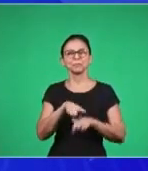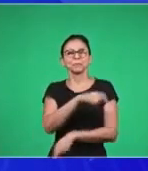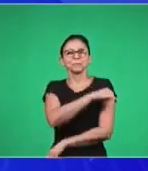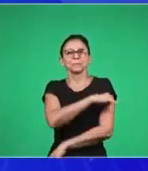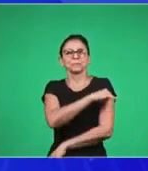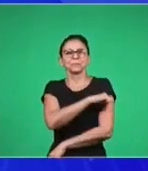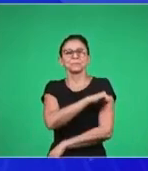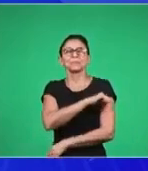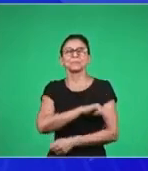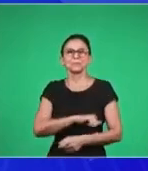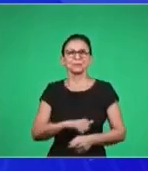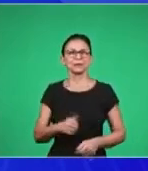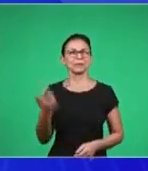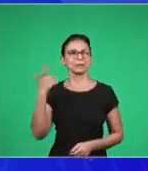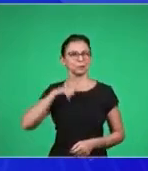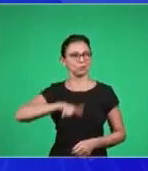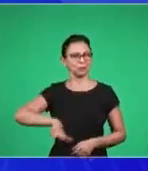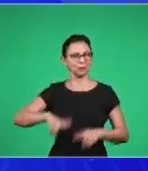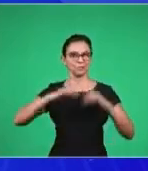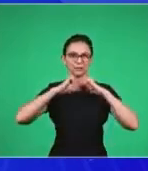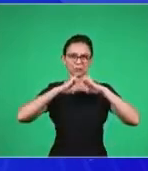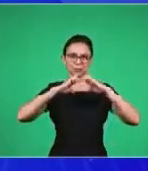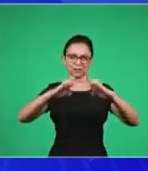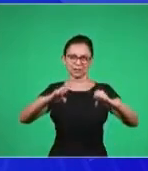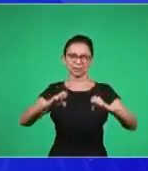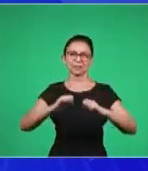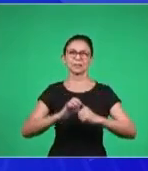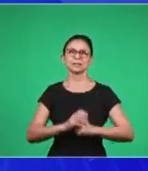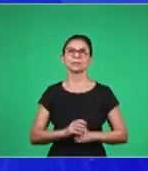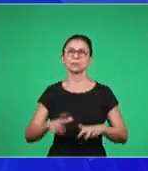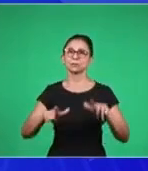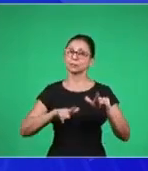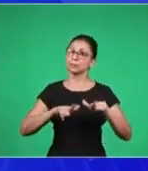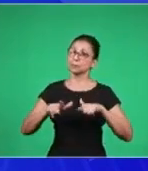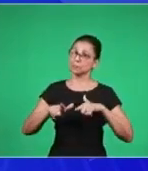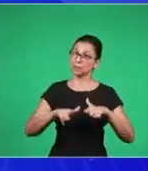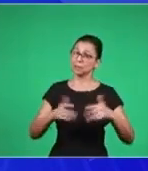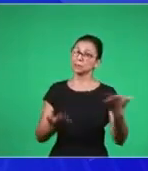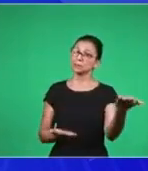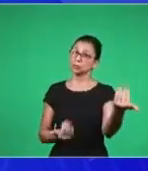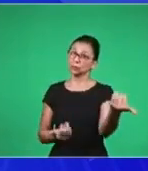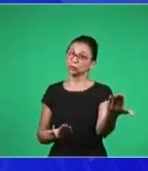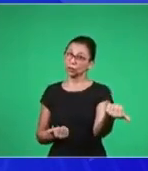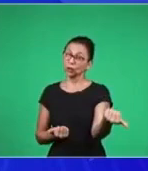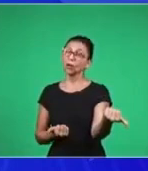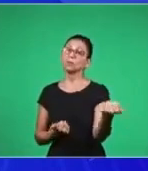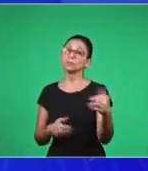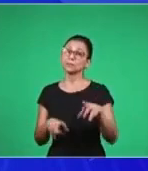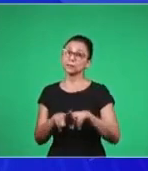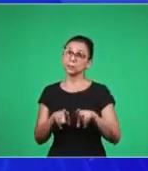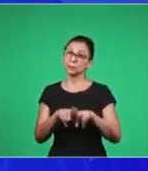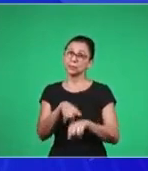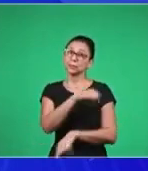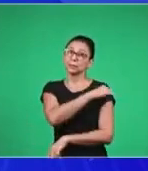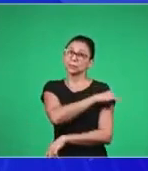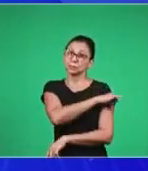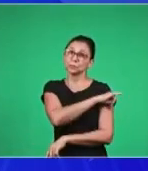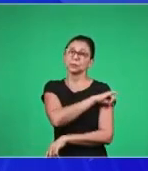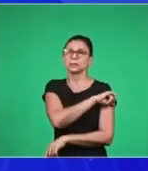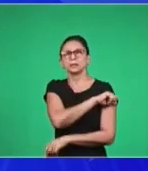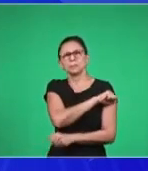and other churches of Rio as well. There was also a youth